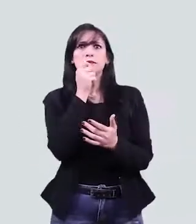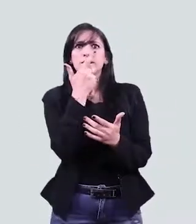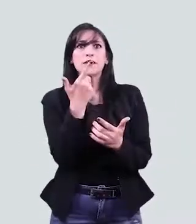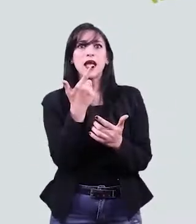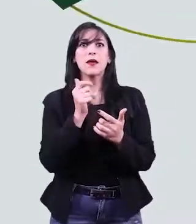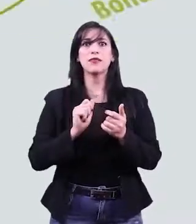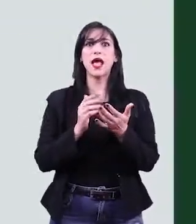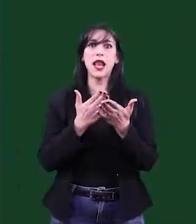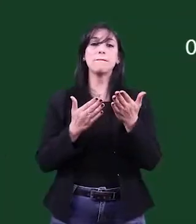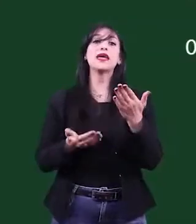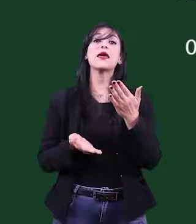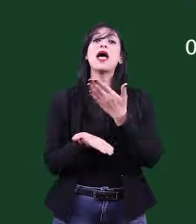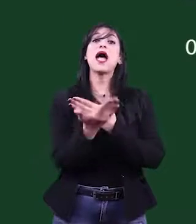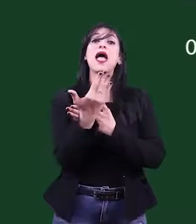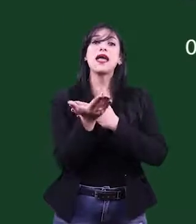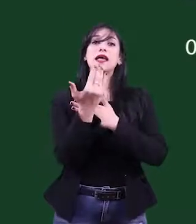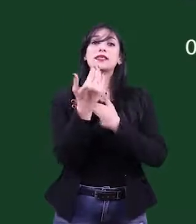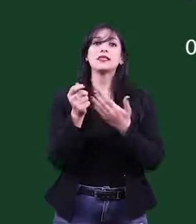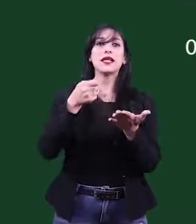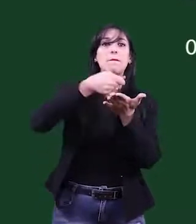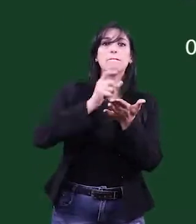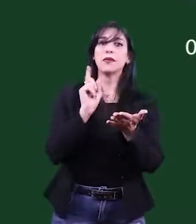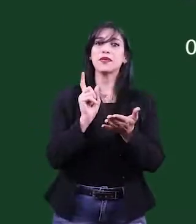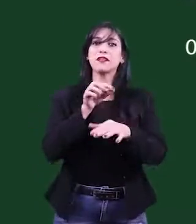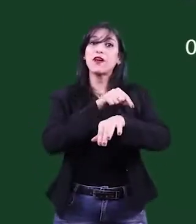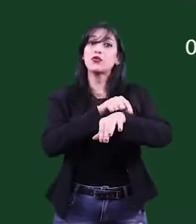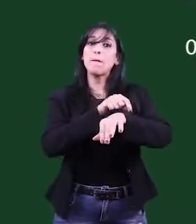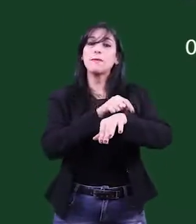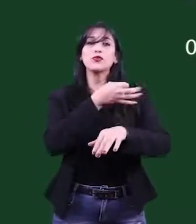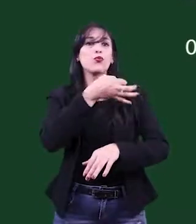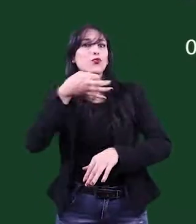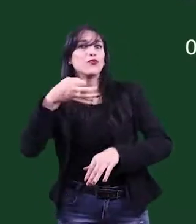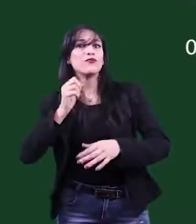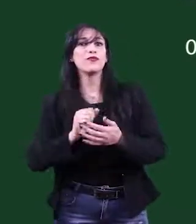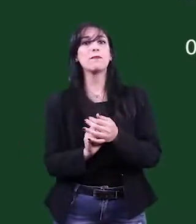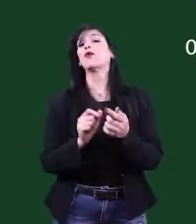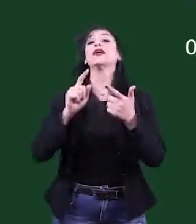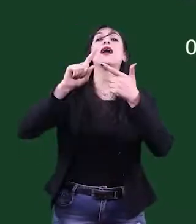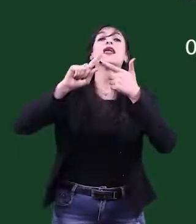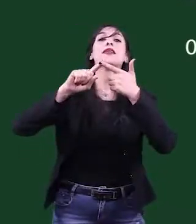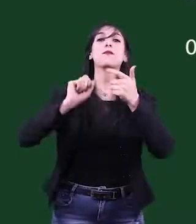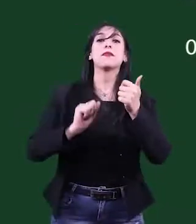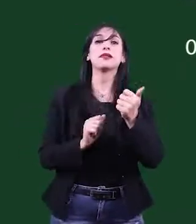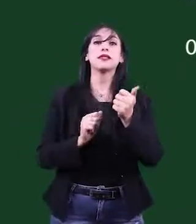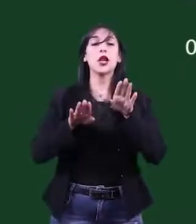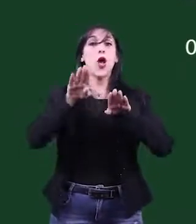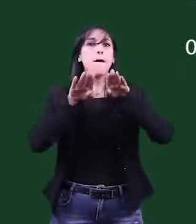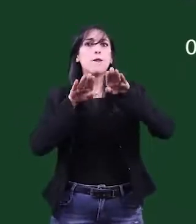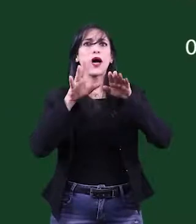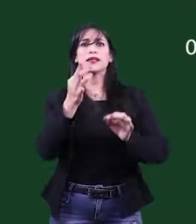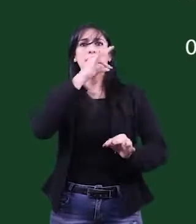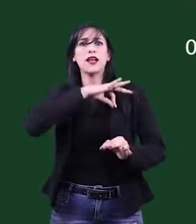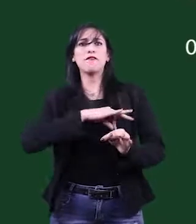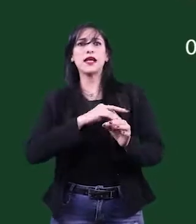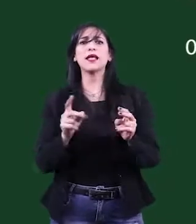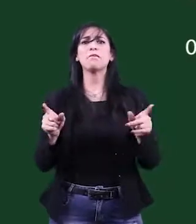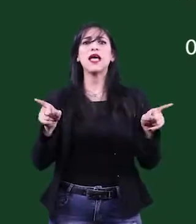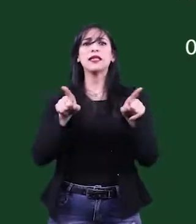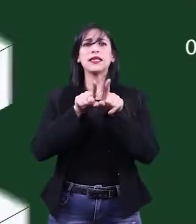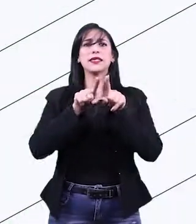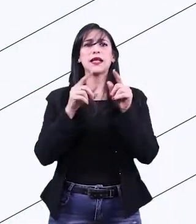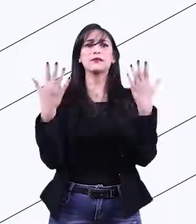or at all. Interest rate risks are inversely related to bond prices. When the interest rates rise, the bond prices fall,